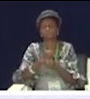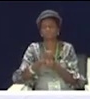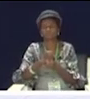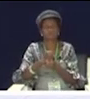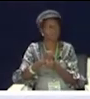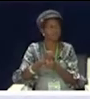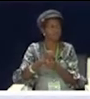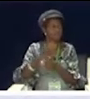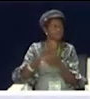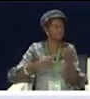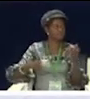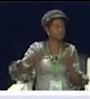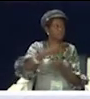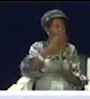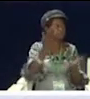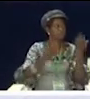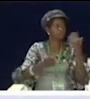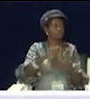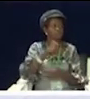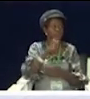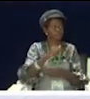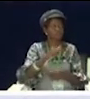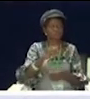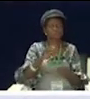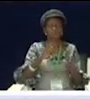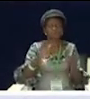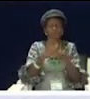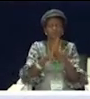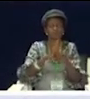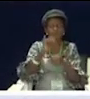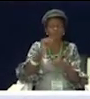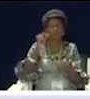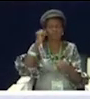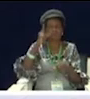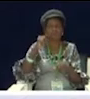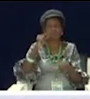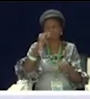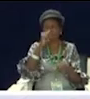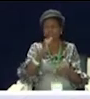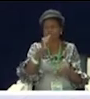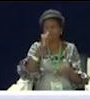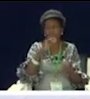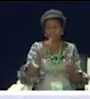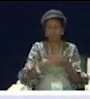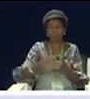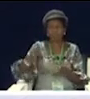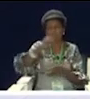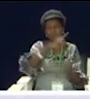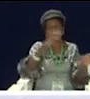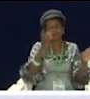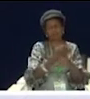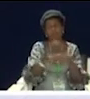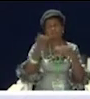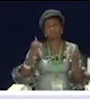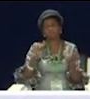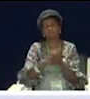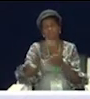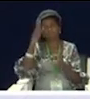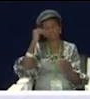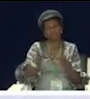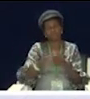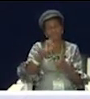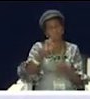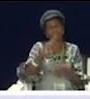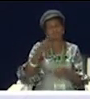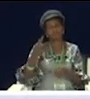So some of you may not fully understand a secret that you are getting now. That's why in the Redeemed Christian Church